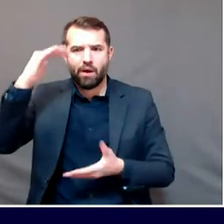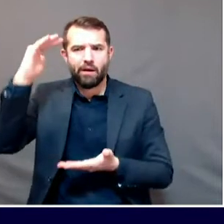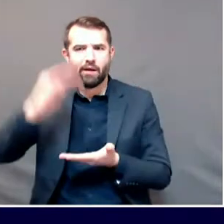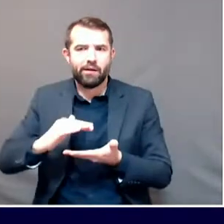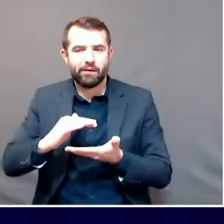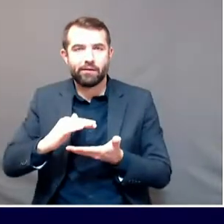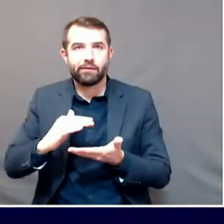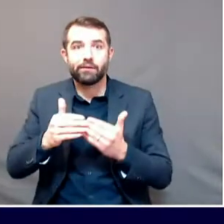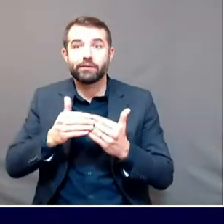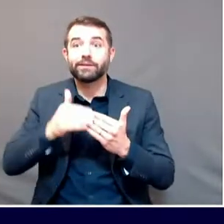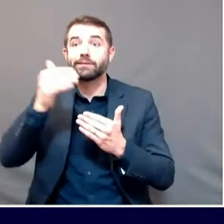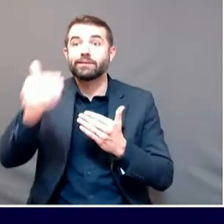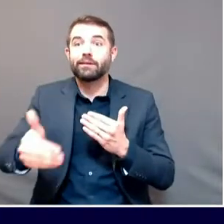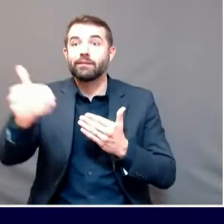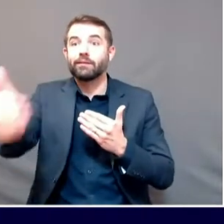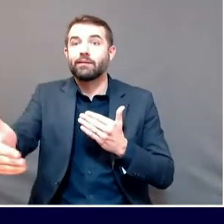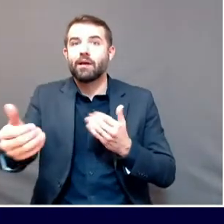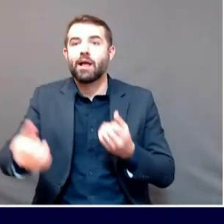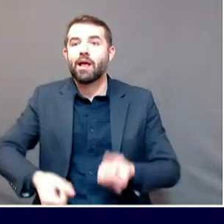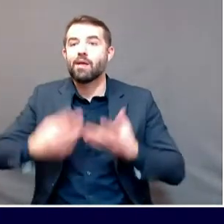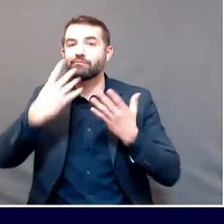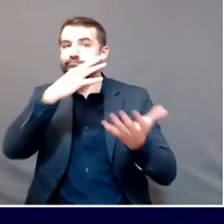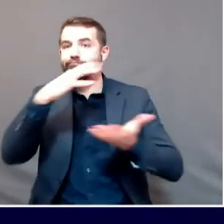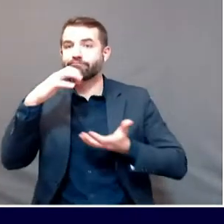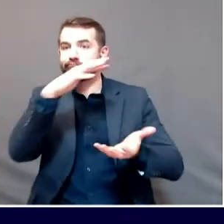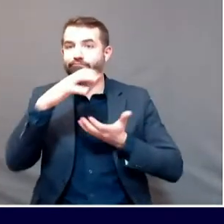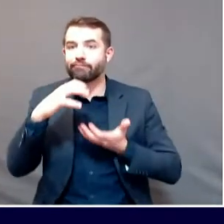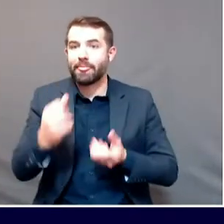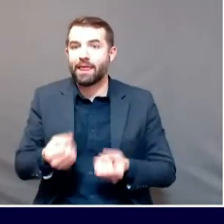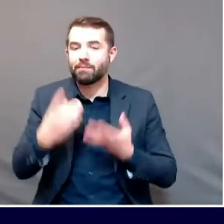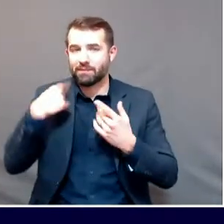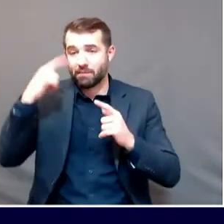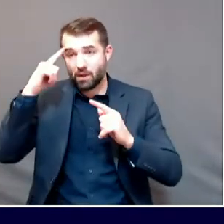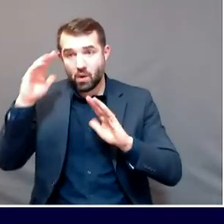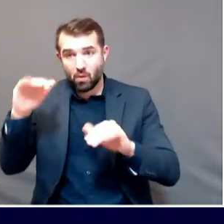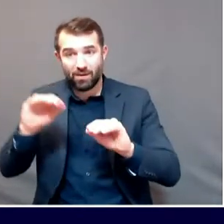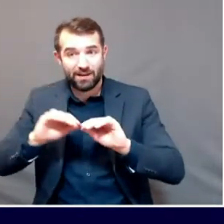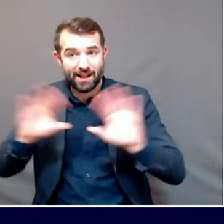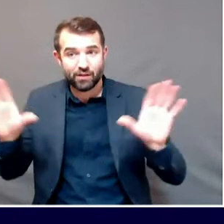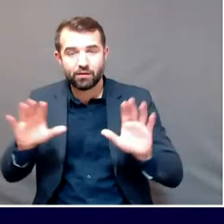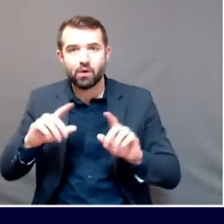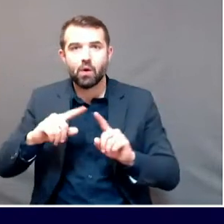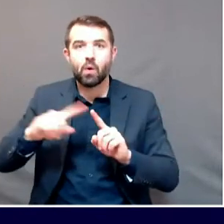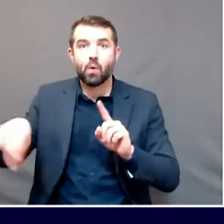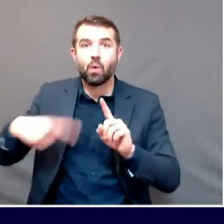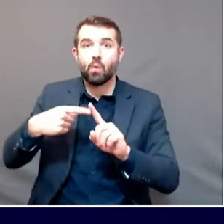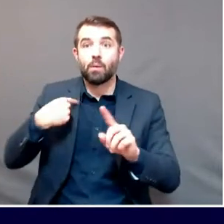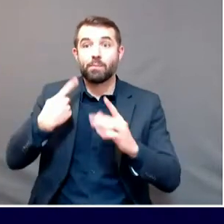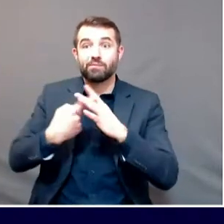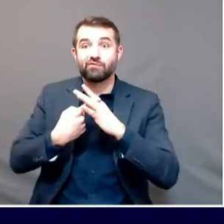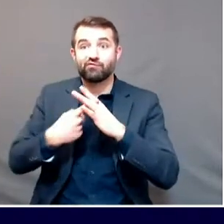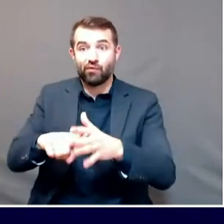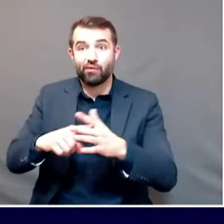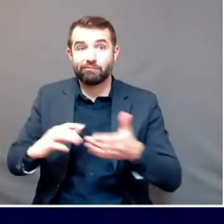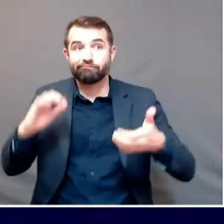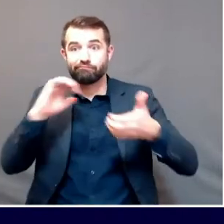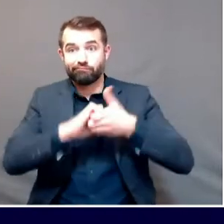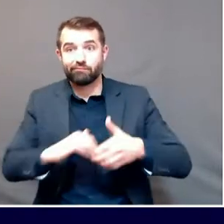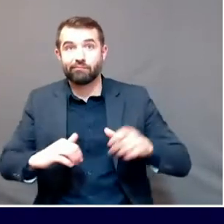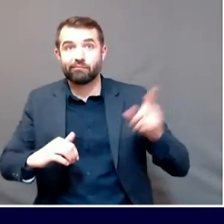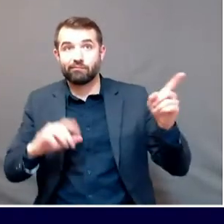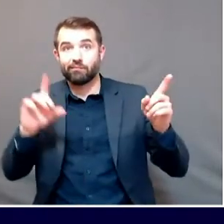be, we won't have to make these decisions, and we can activate that second part of the partnership as soon as possible.